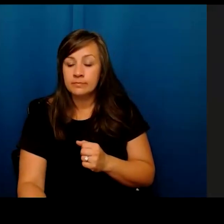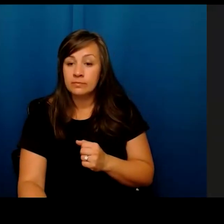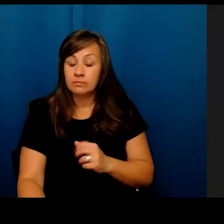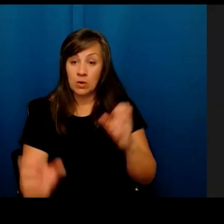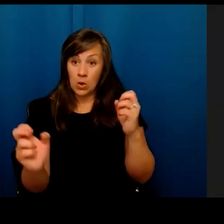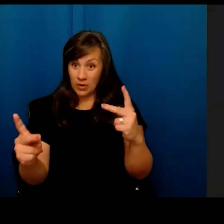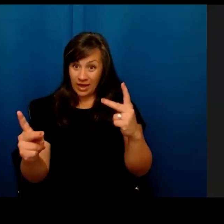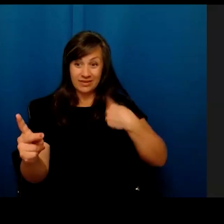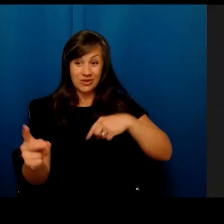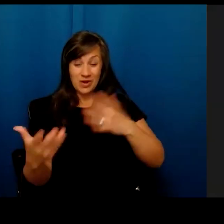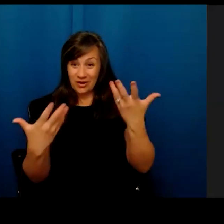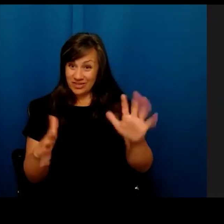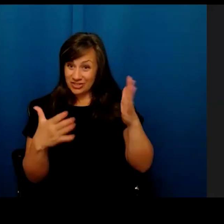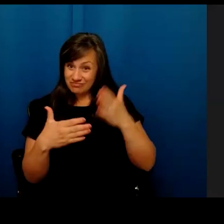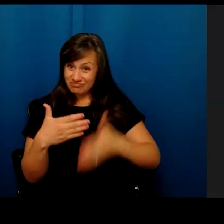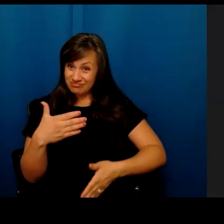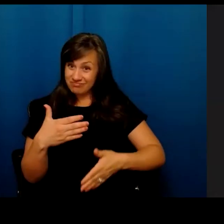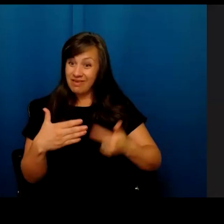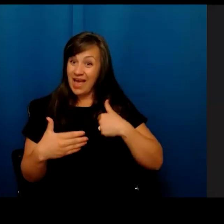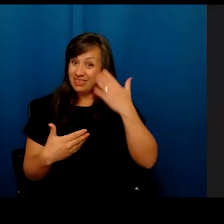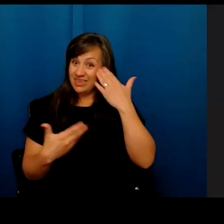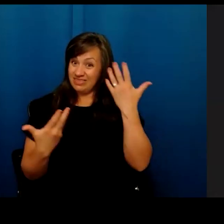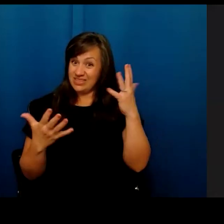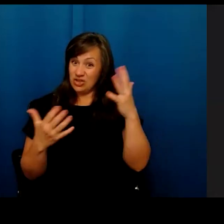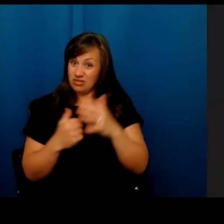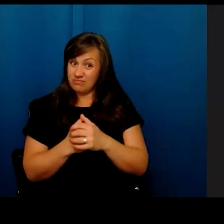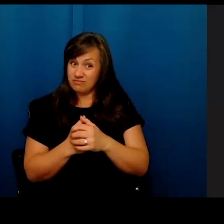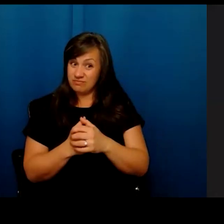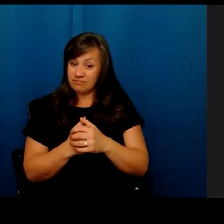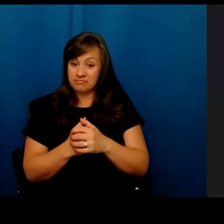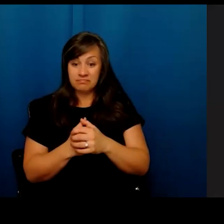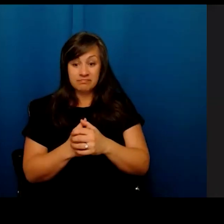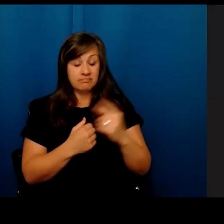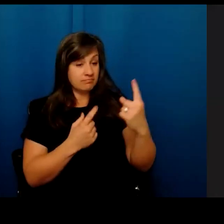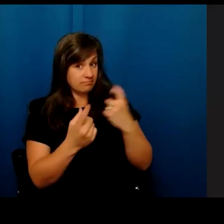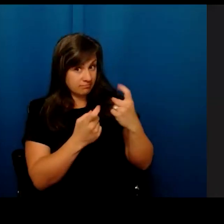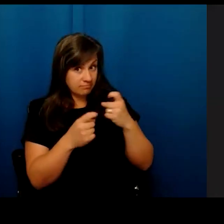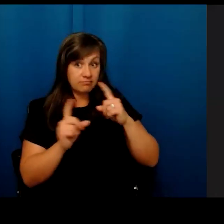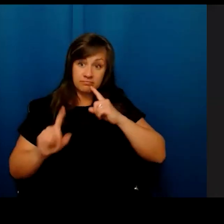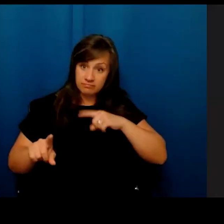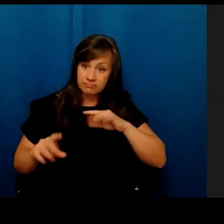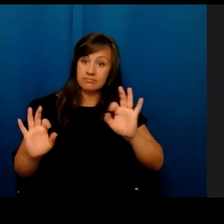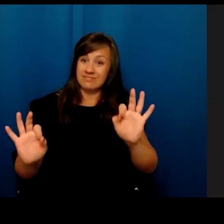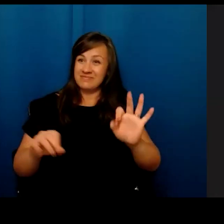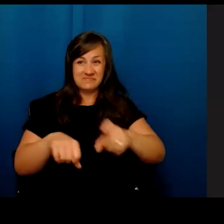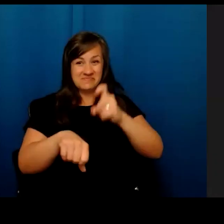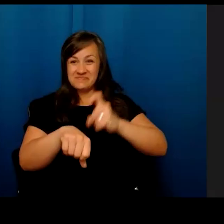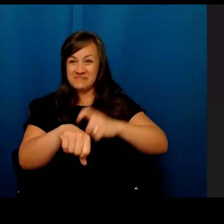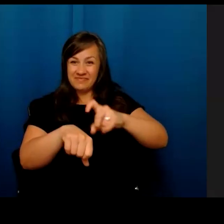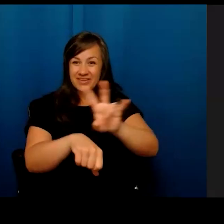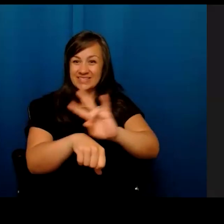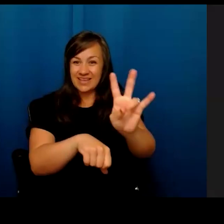Okay, we actually, I think, have finished with our all the questions and answers, and look at that, right before